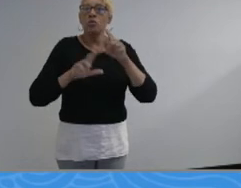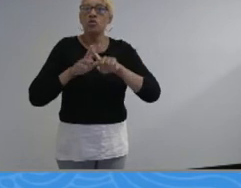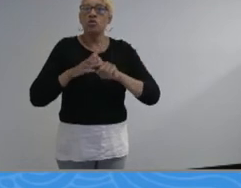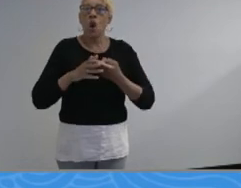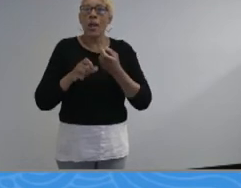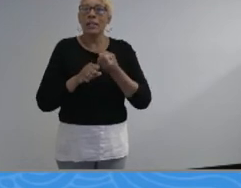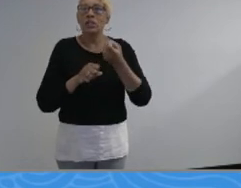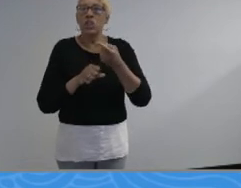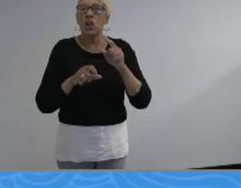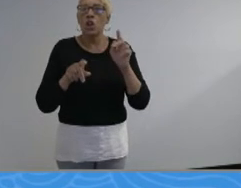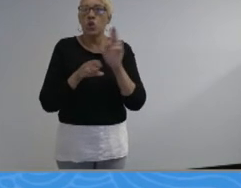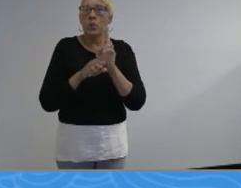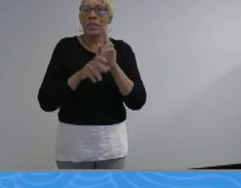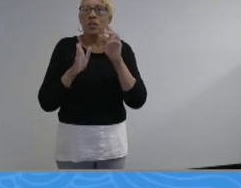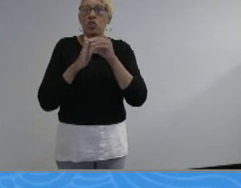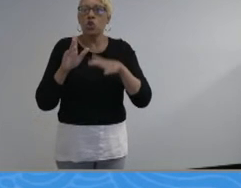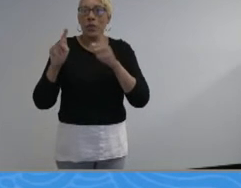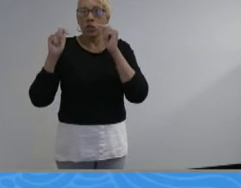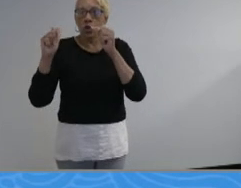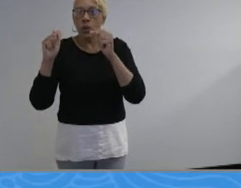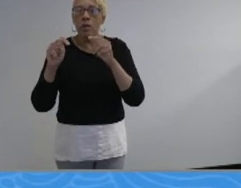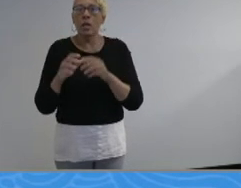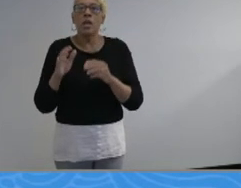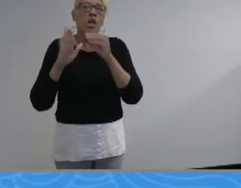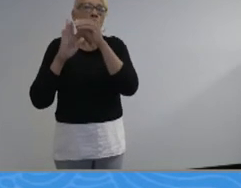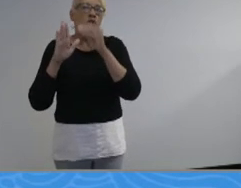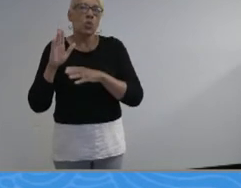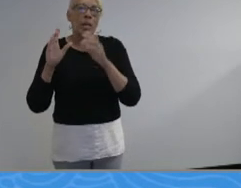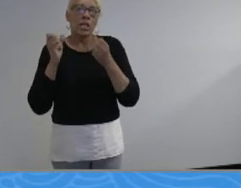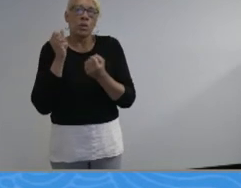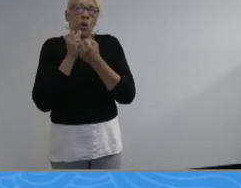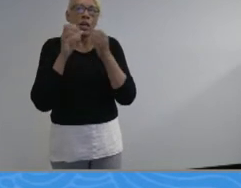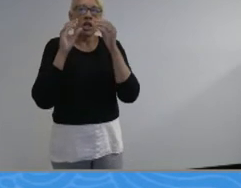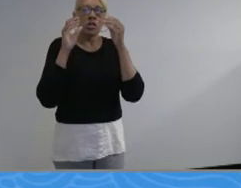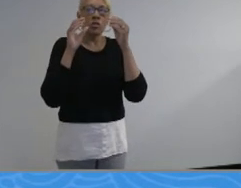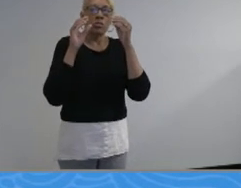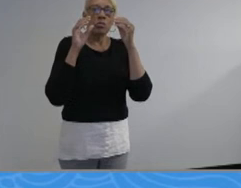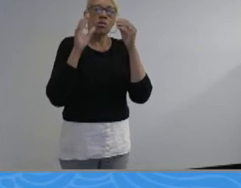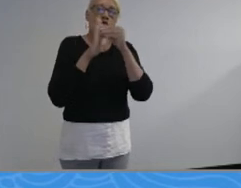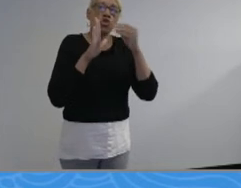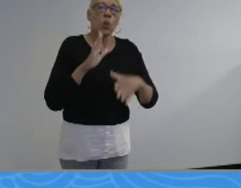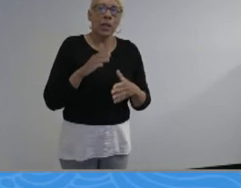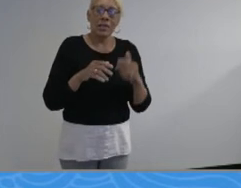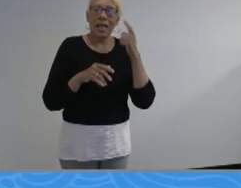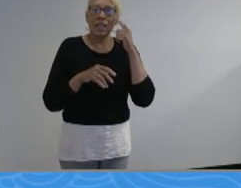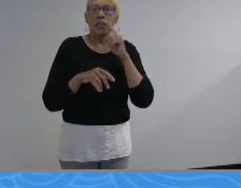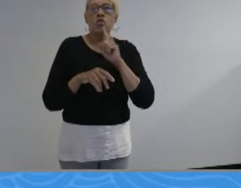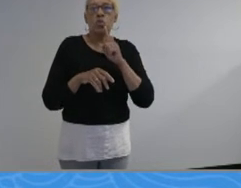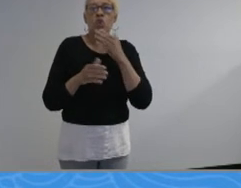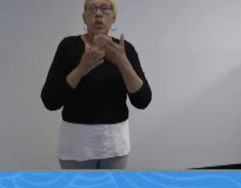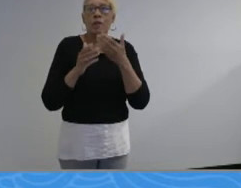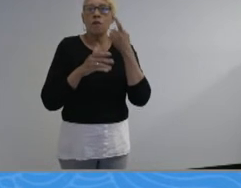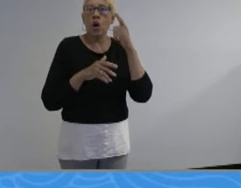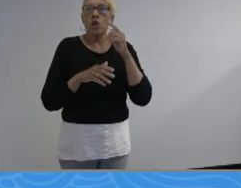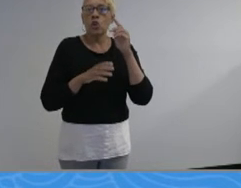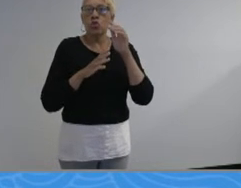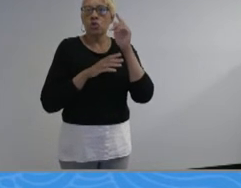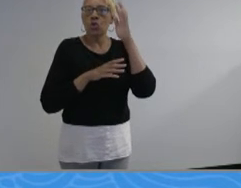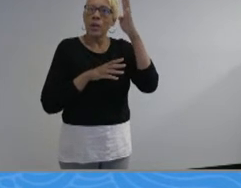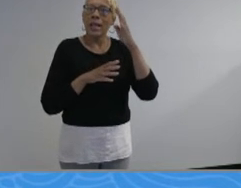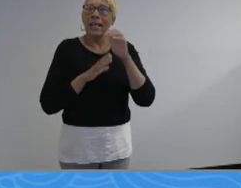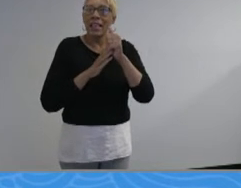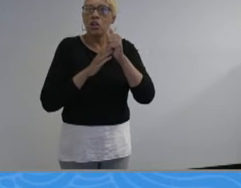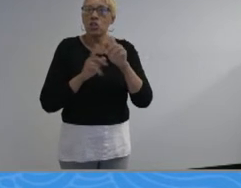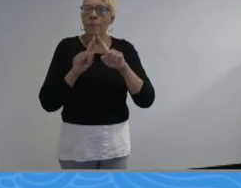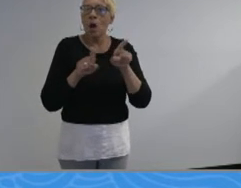use of student tutors. You know, students supporting students in the work, which I think is really crucial in terms of building leadership, but also, you know, supporting